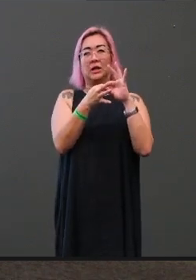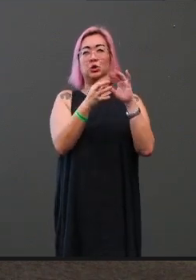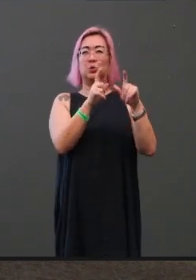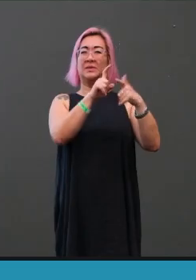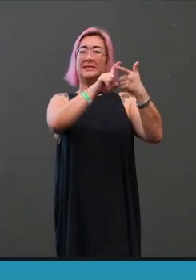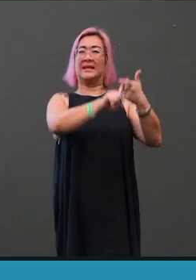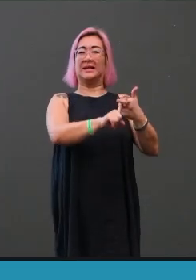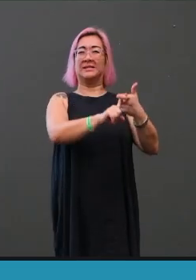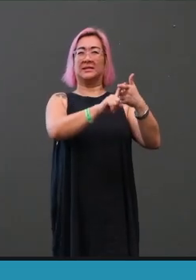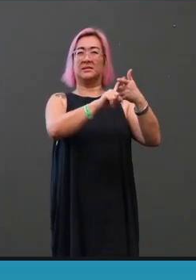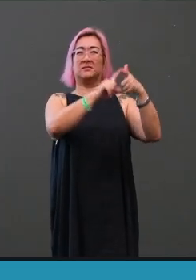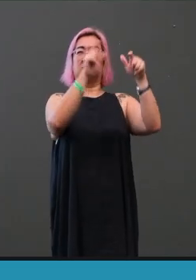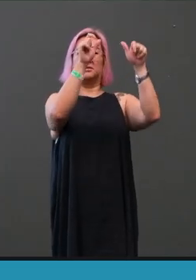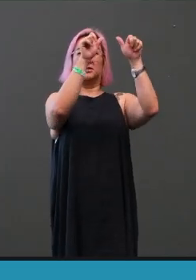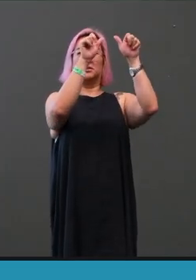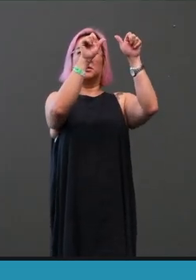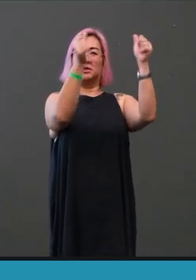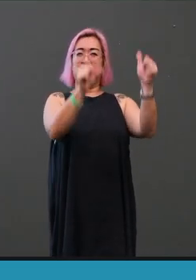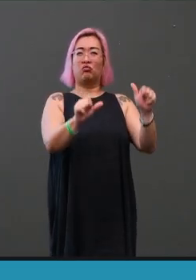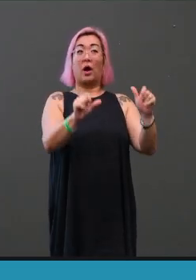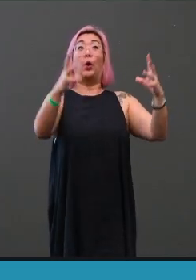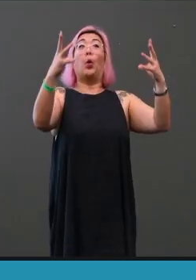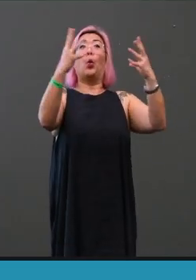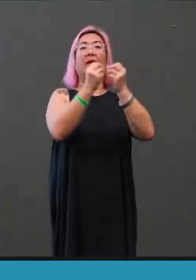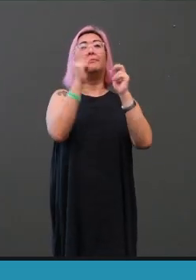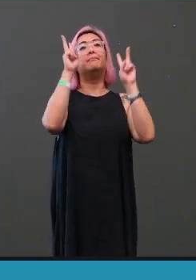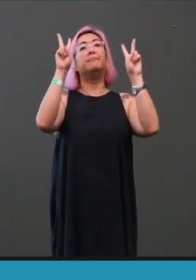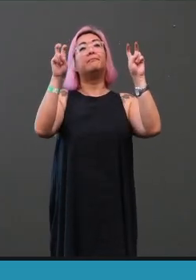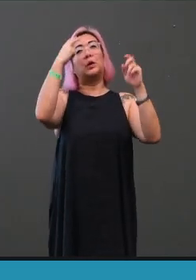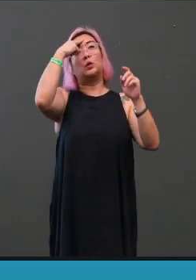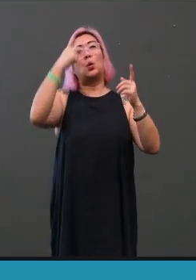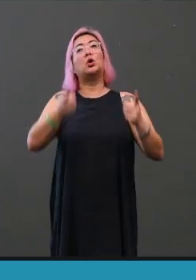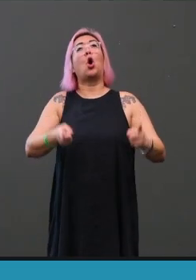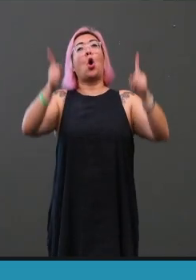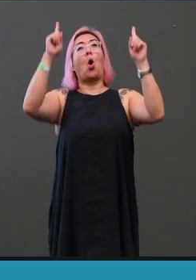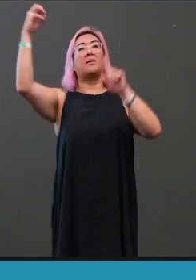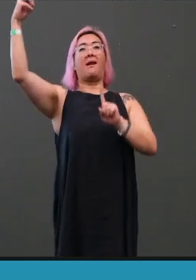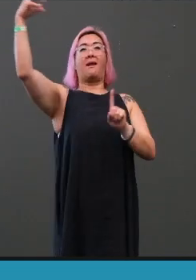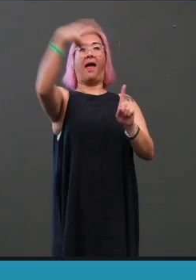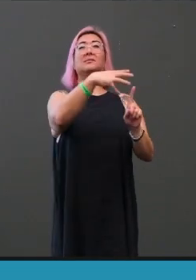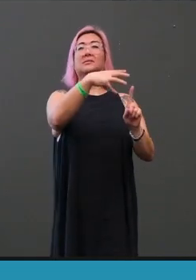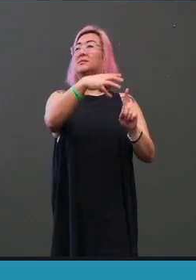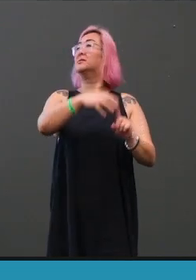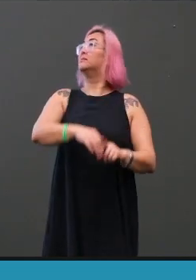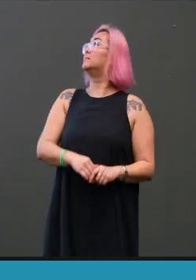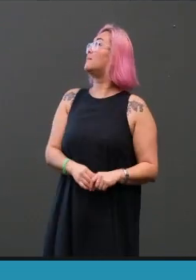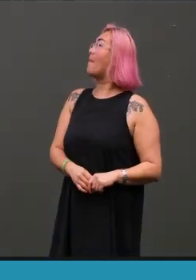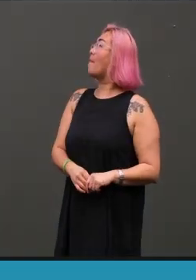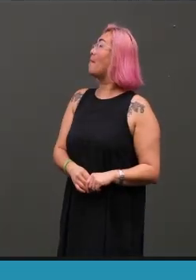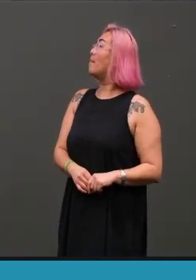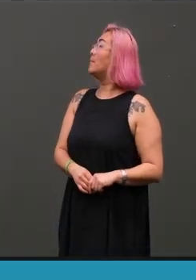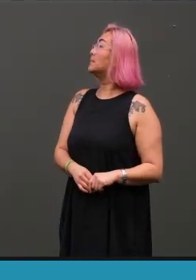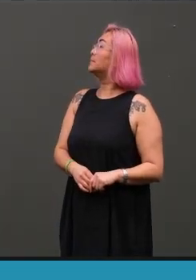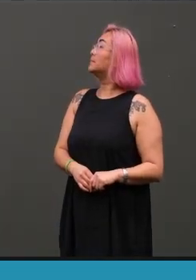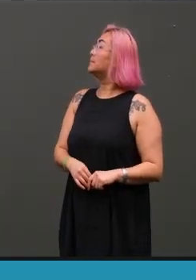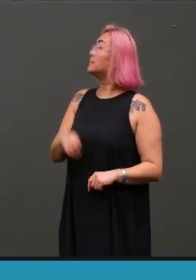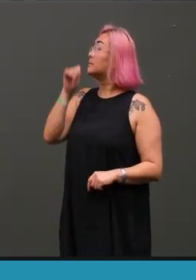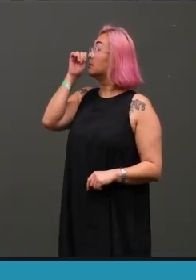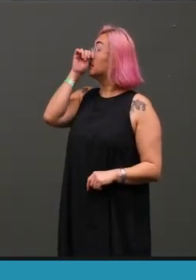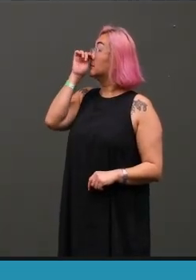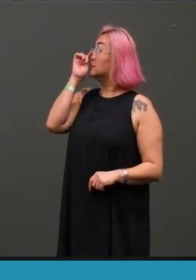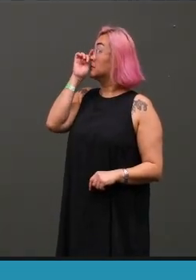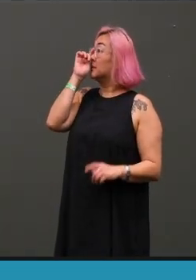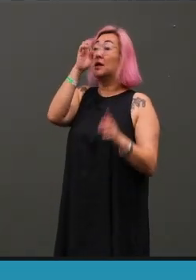scene as well. So then we can really get our character to stand out. So let's look at this in-game. So here we have the Cat Mildred on the